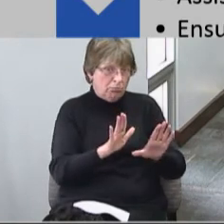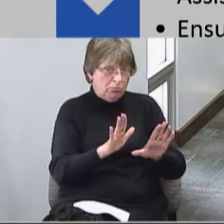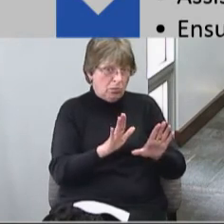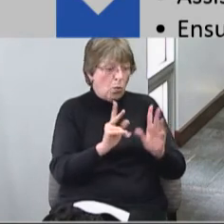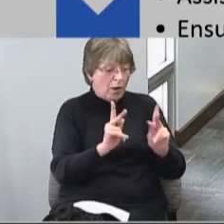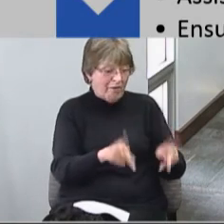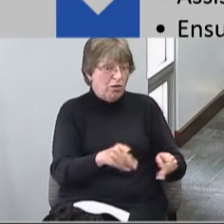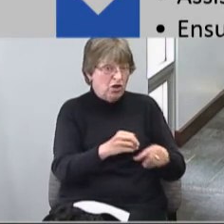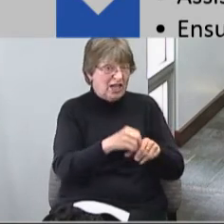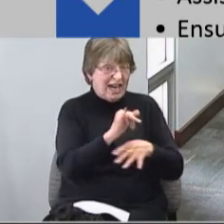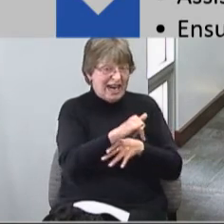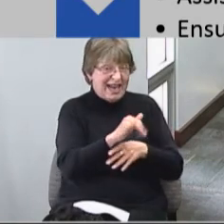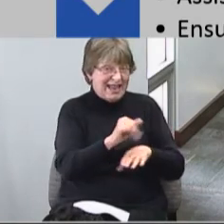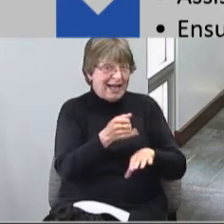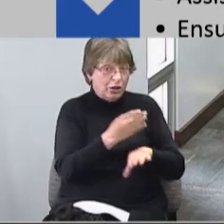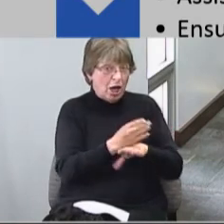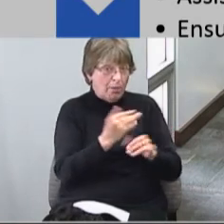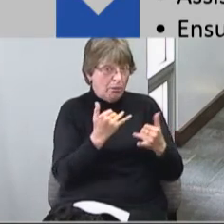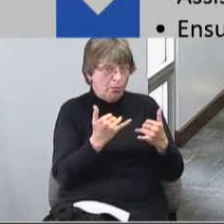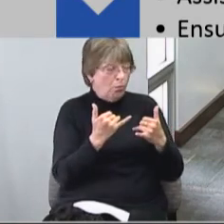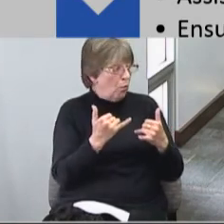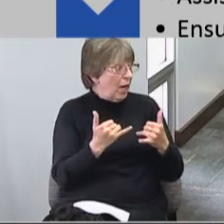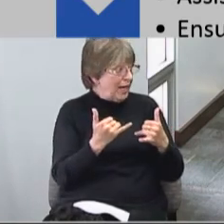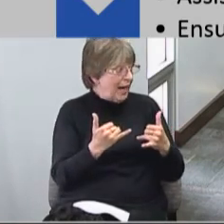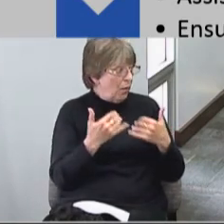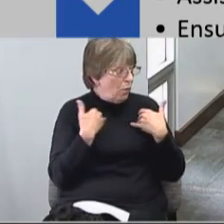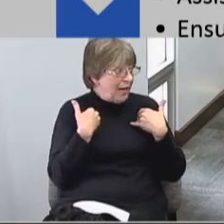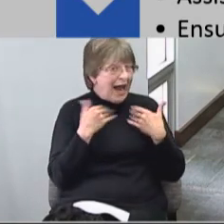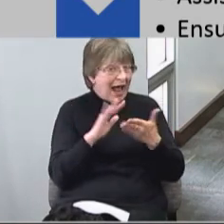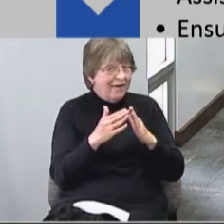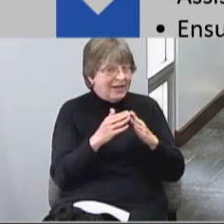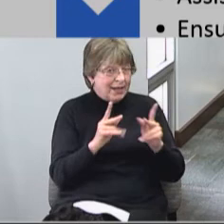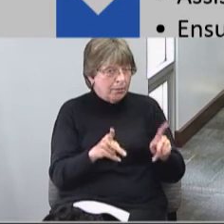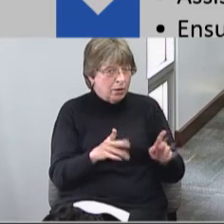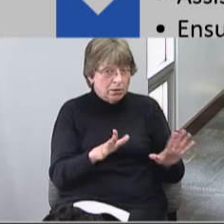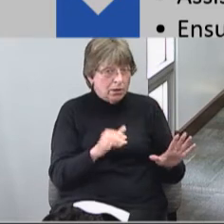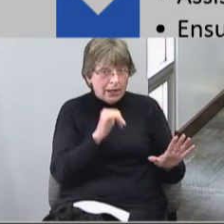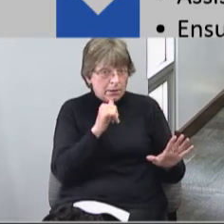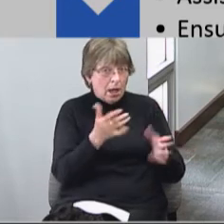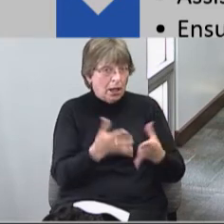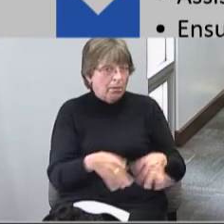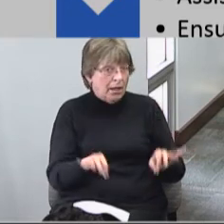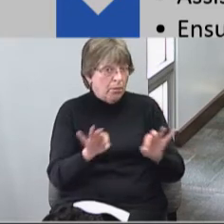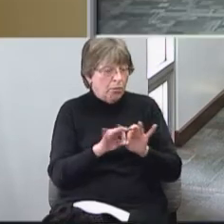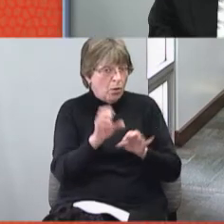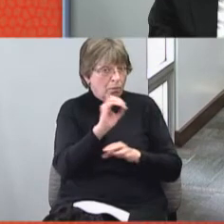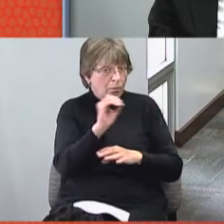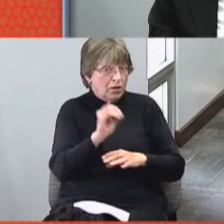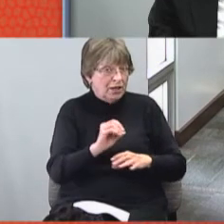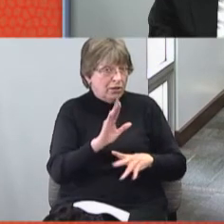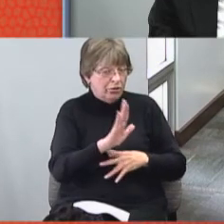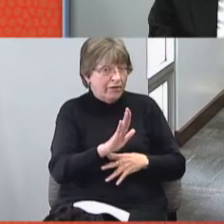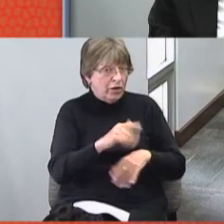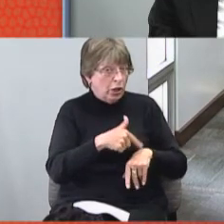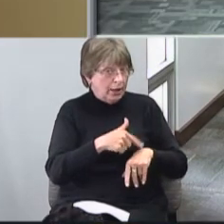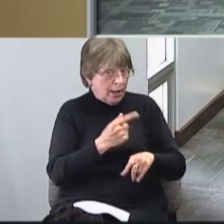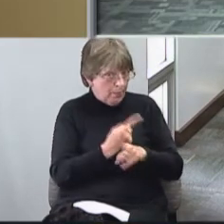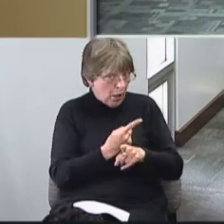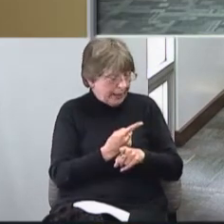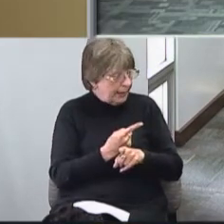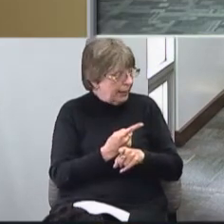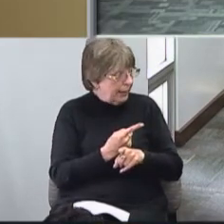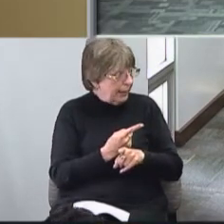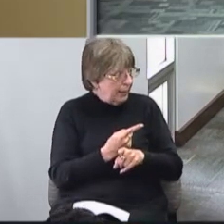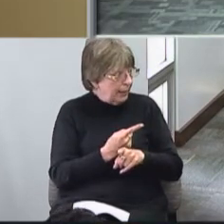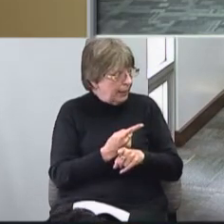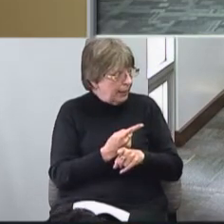Somebody will take this on at the city, and it won't be a significant percentage of their time.